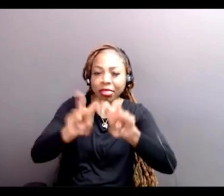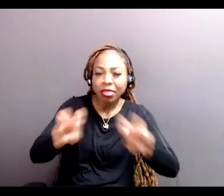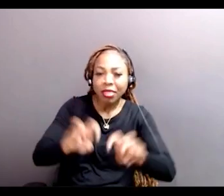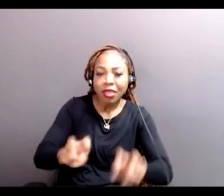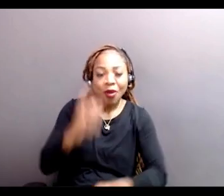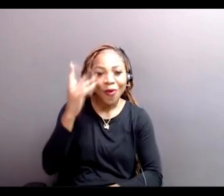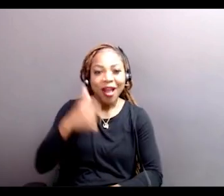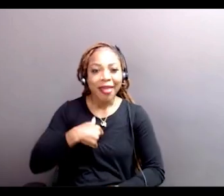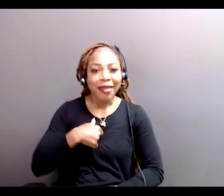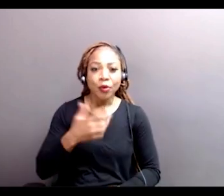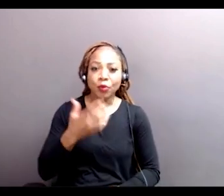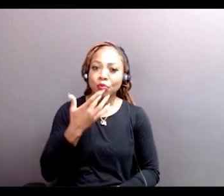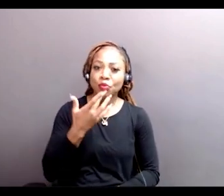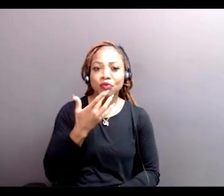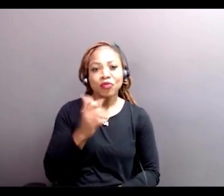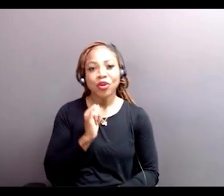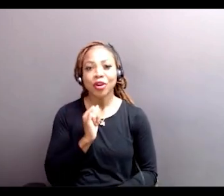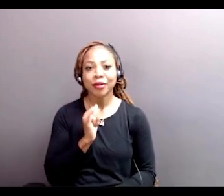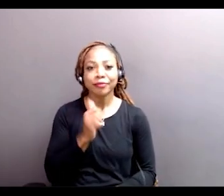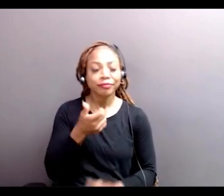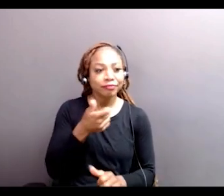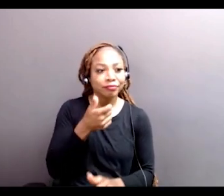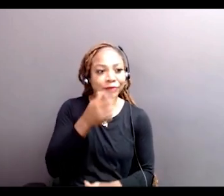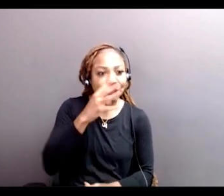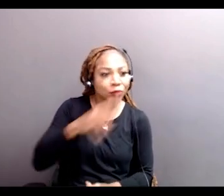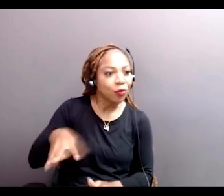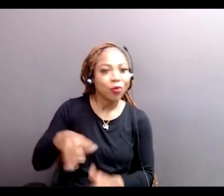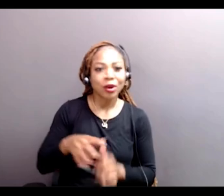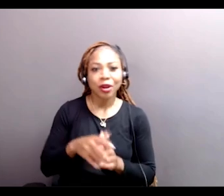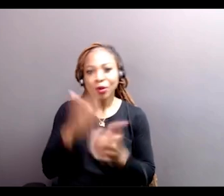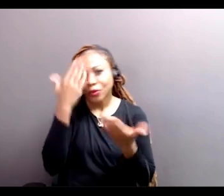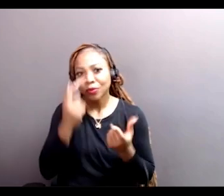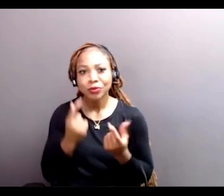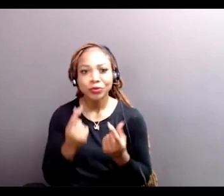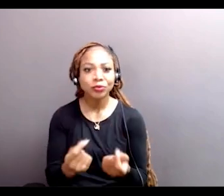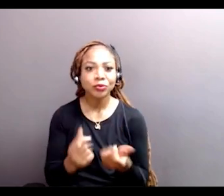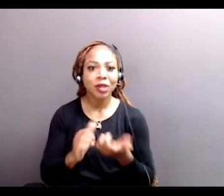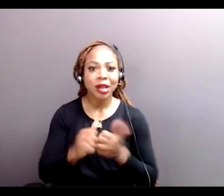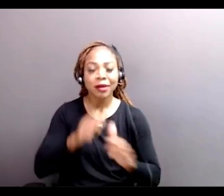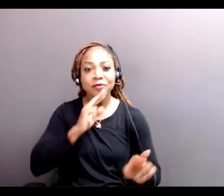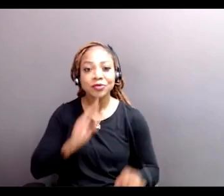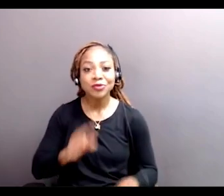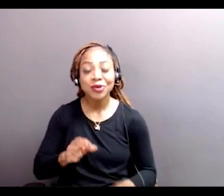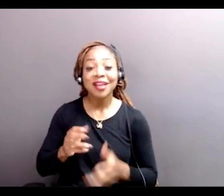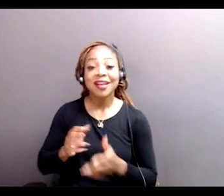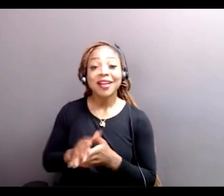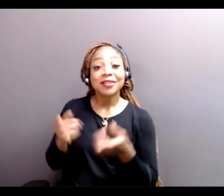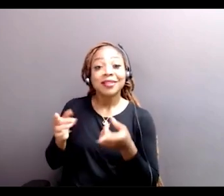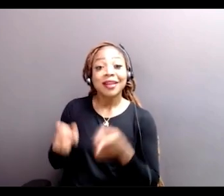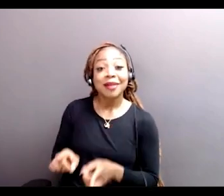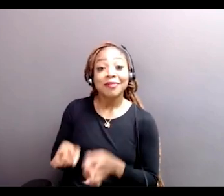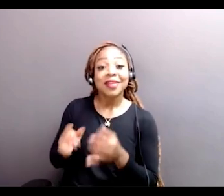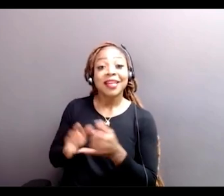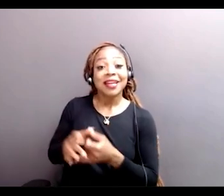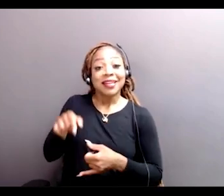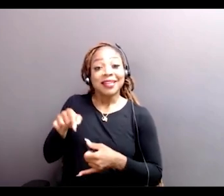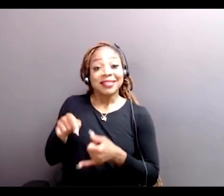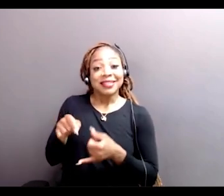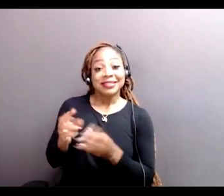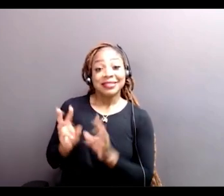because it's uncomfortable. They don't know what to do with it. They don't know how to respond. So the last session and this